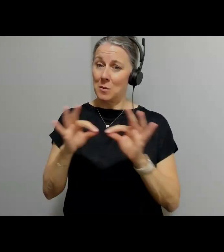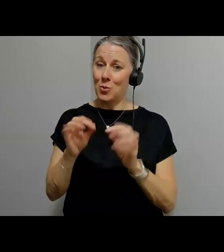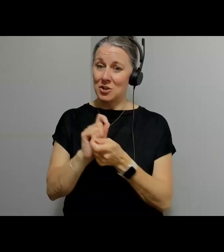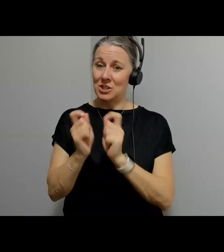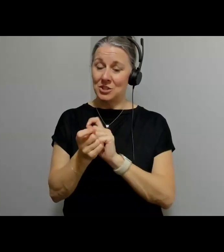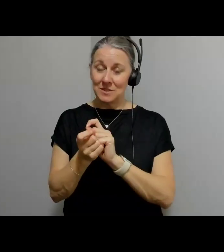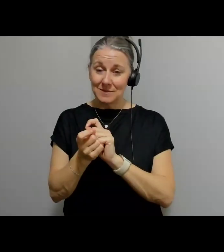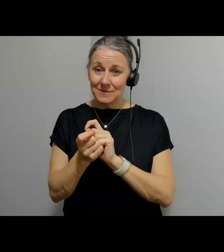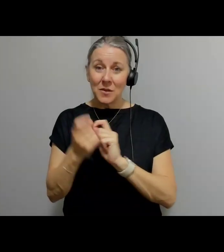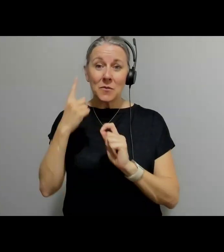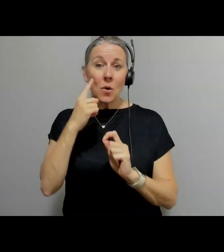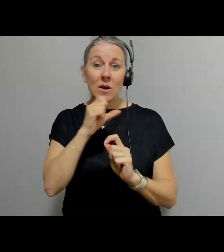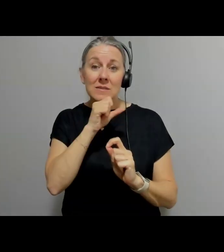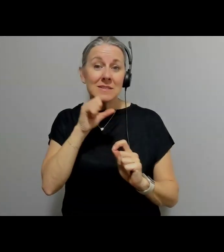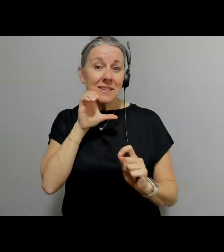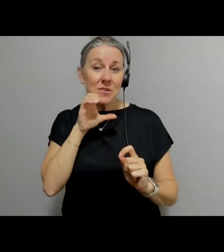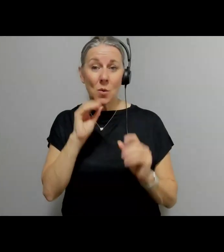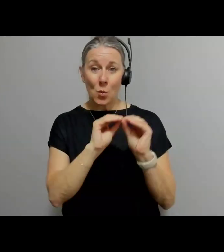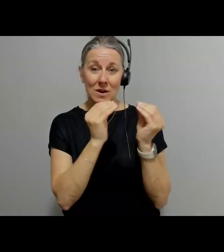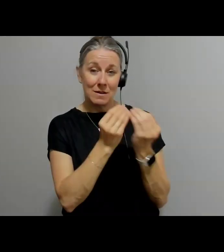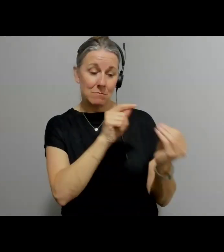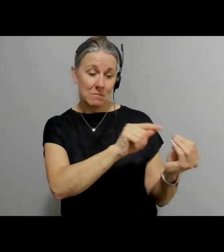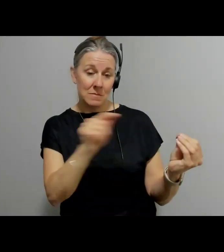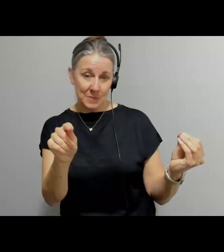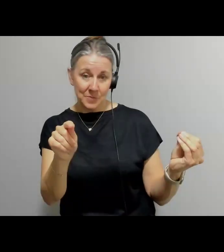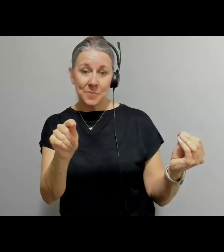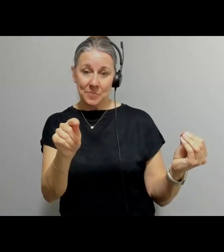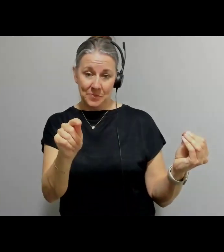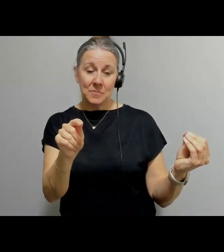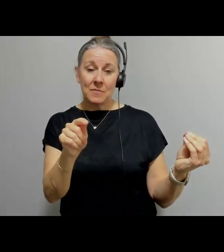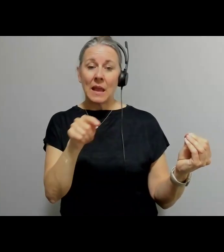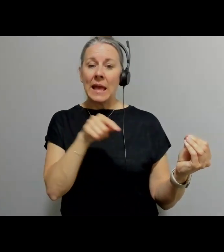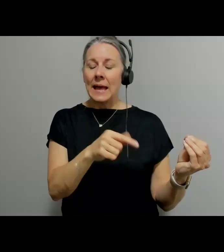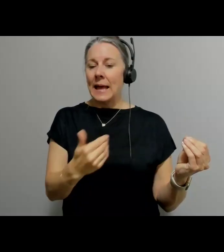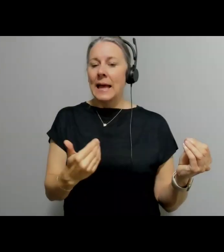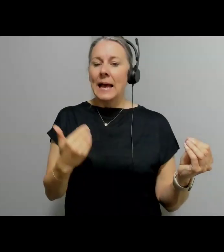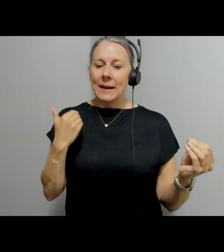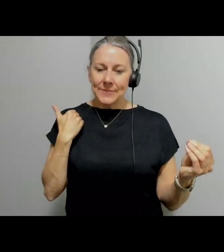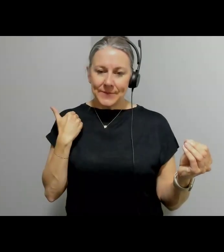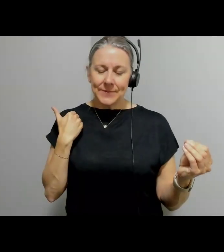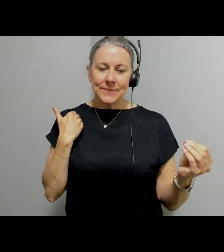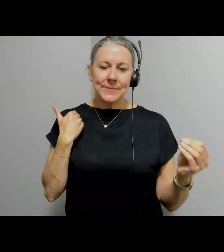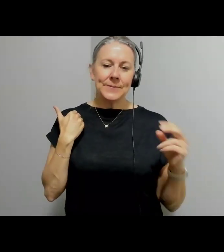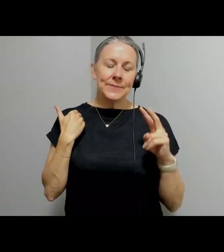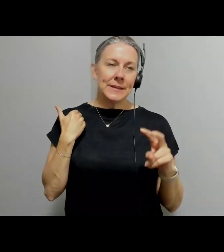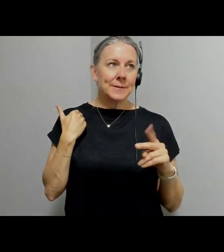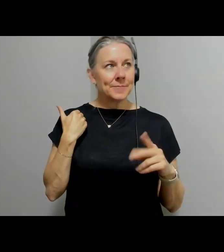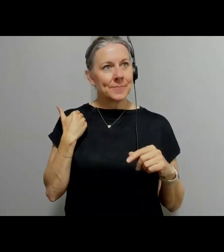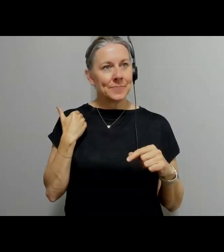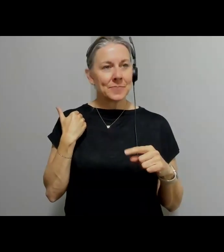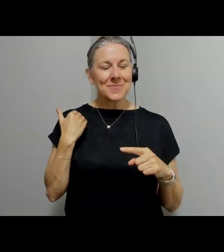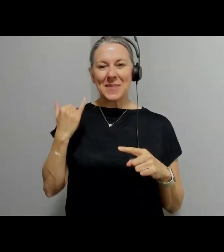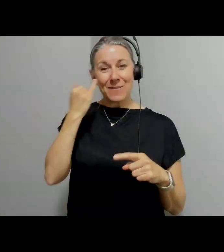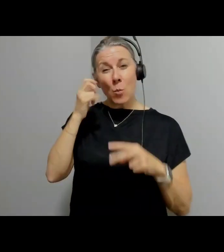servicing organizations, is that there is extra credit when we're sort of scoring the applications